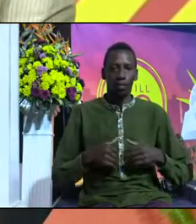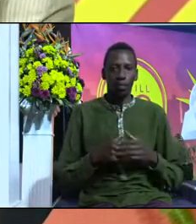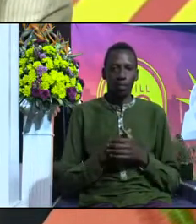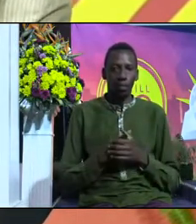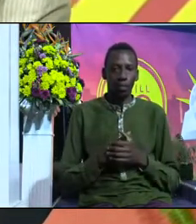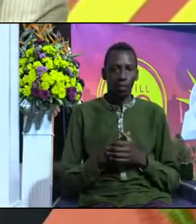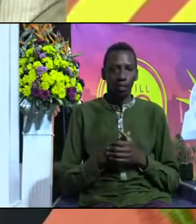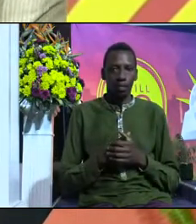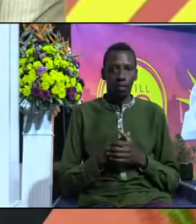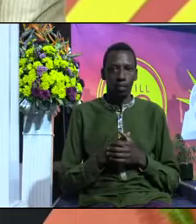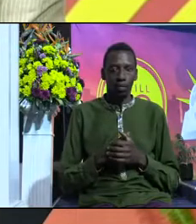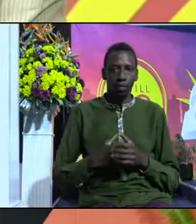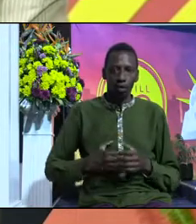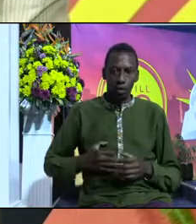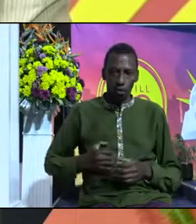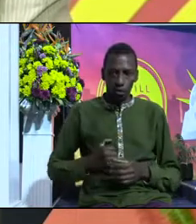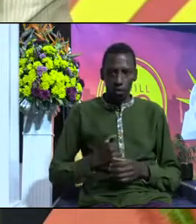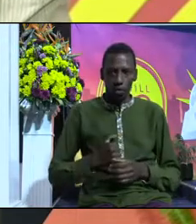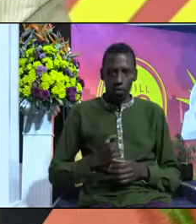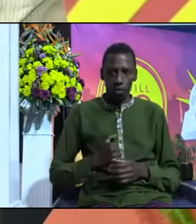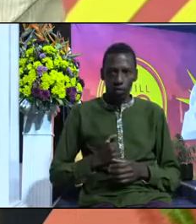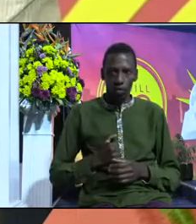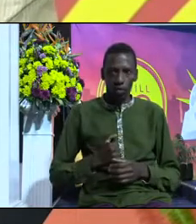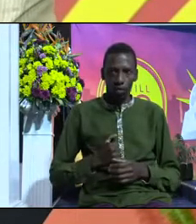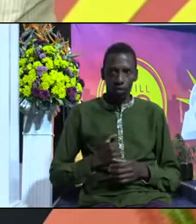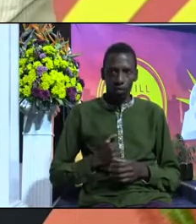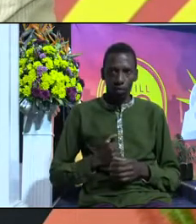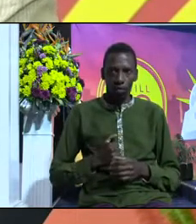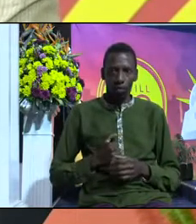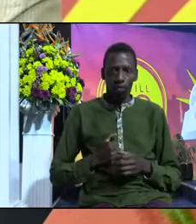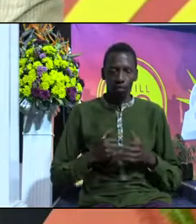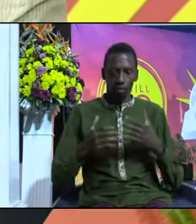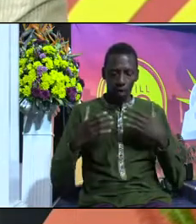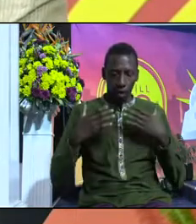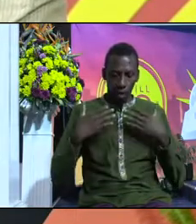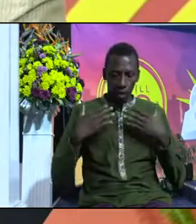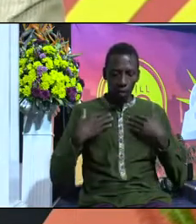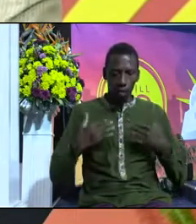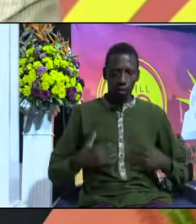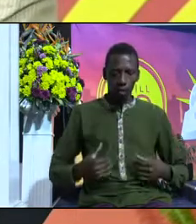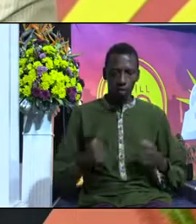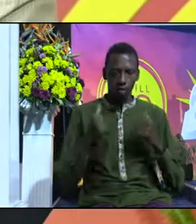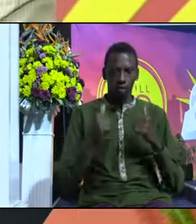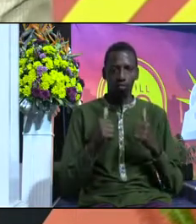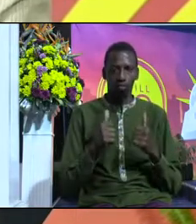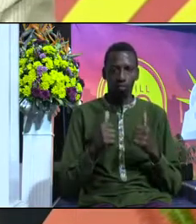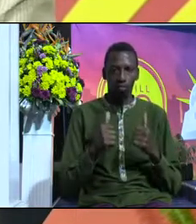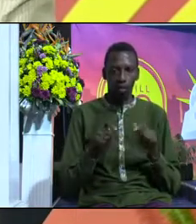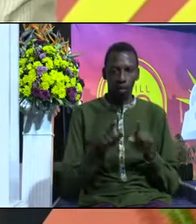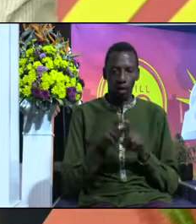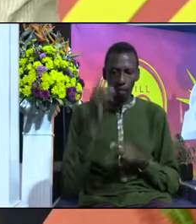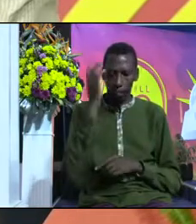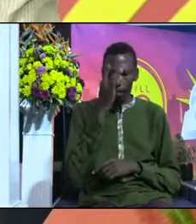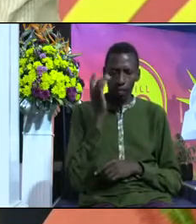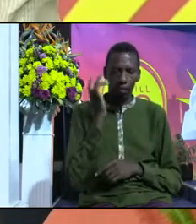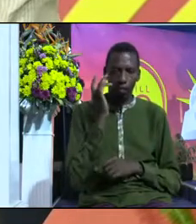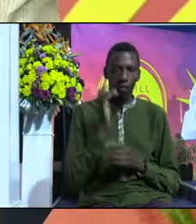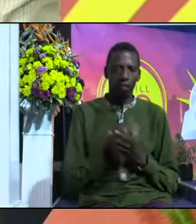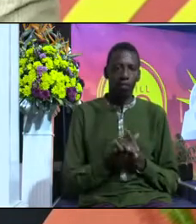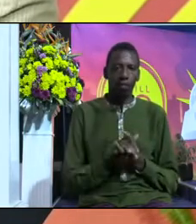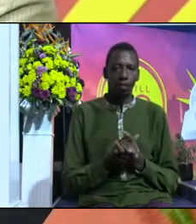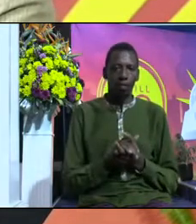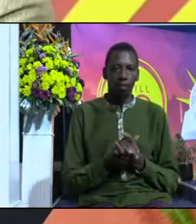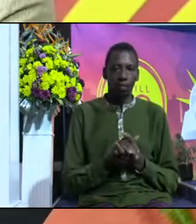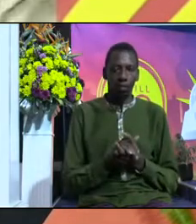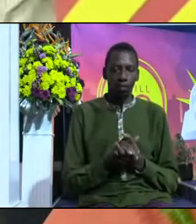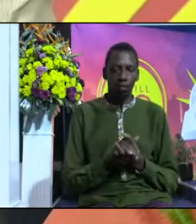ladies, Joseph was well built and good looking.